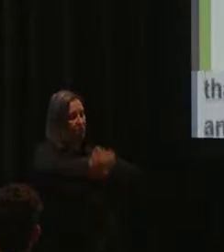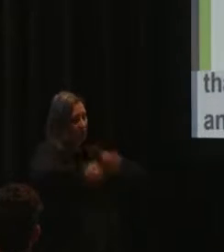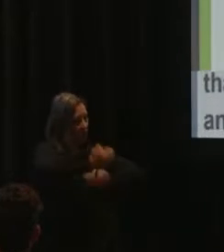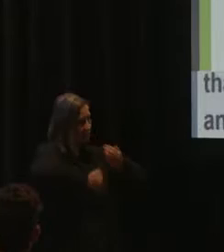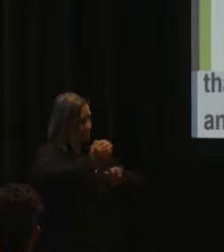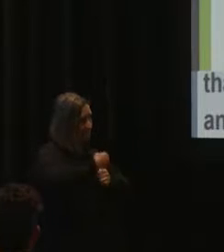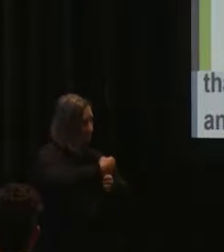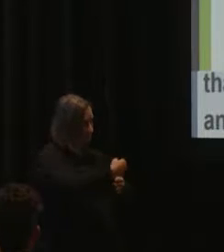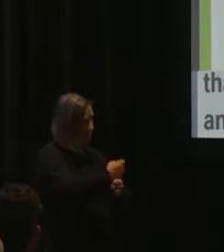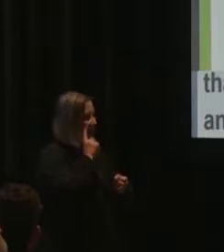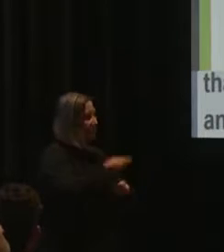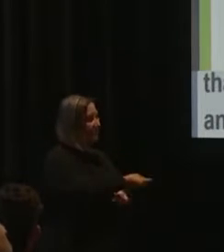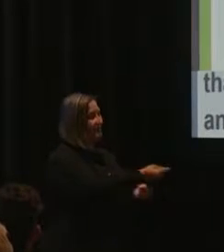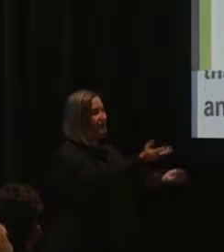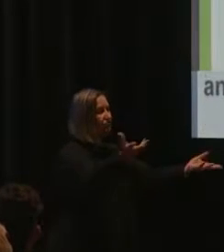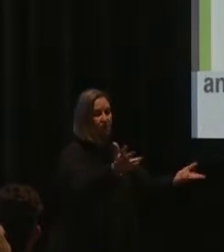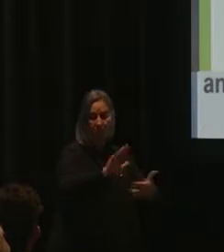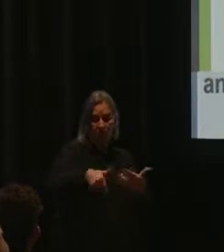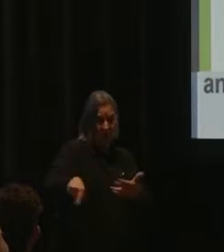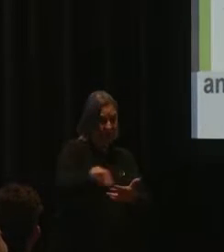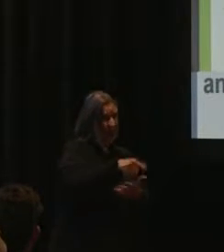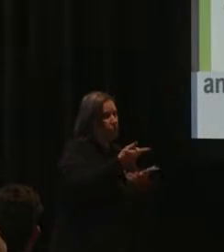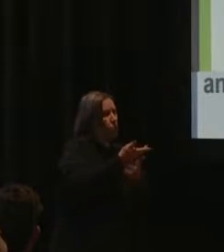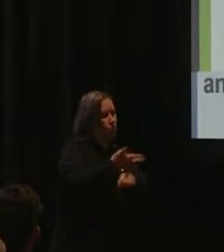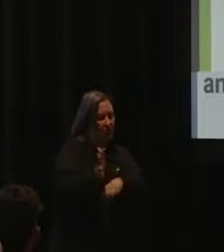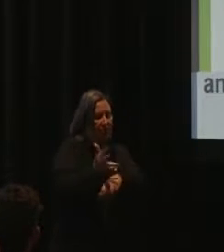food. And this is costing us a lot.